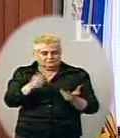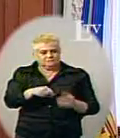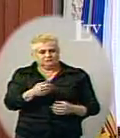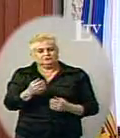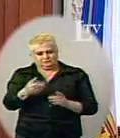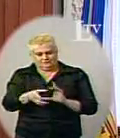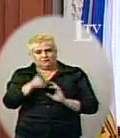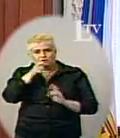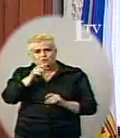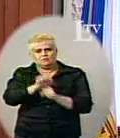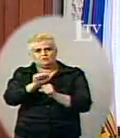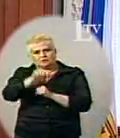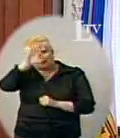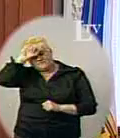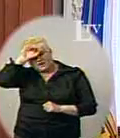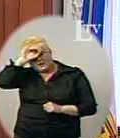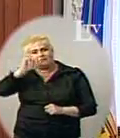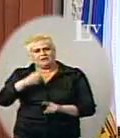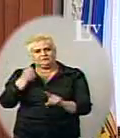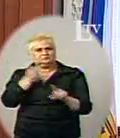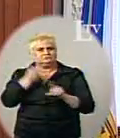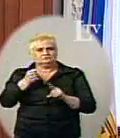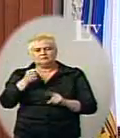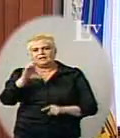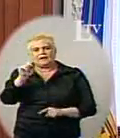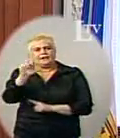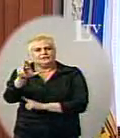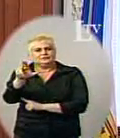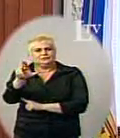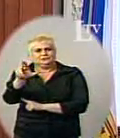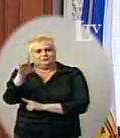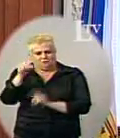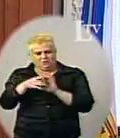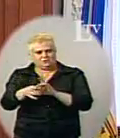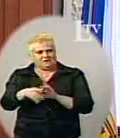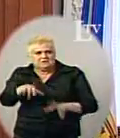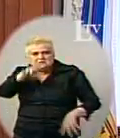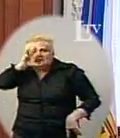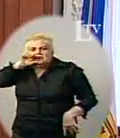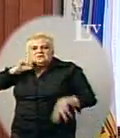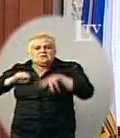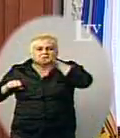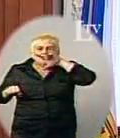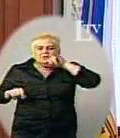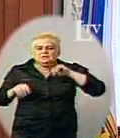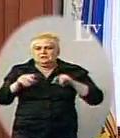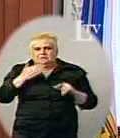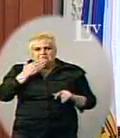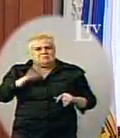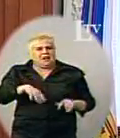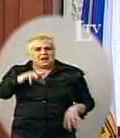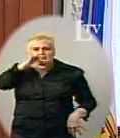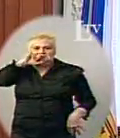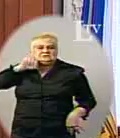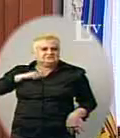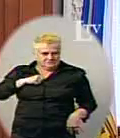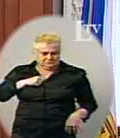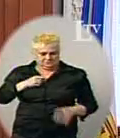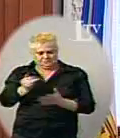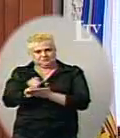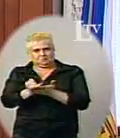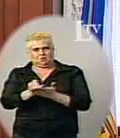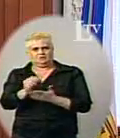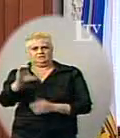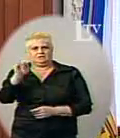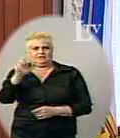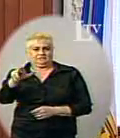find themselves beset by cancers resulting from their work. In recent years, however, we